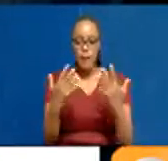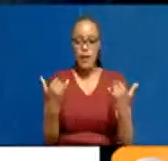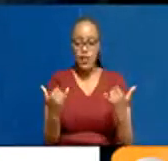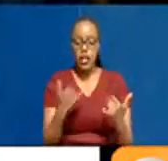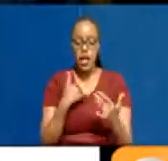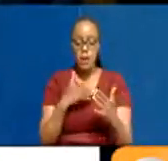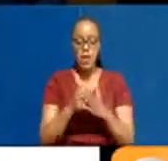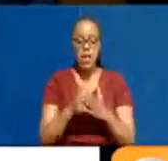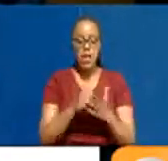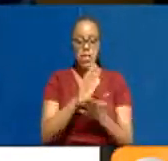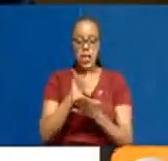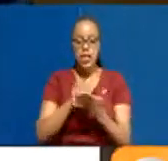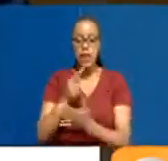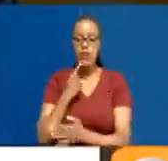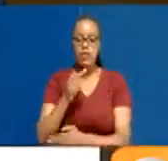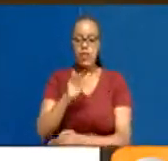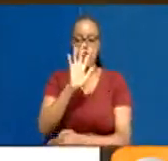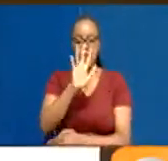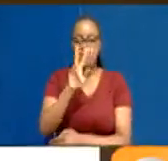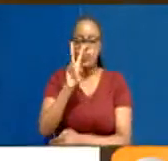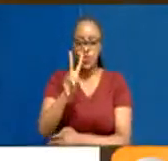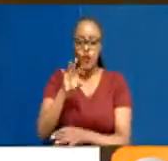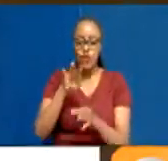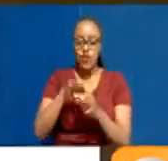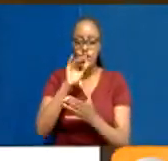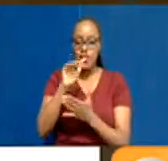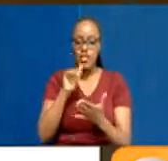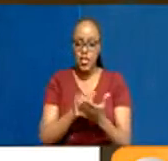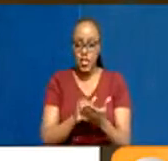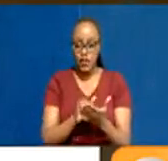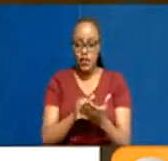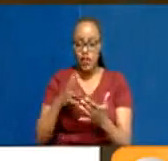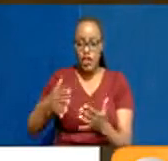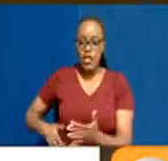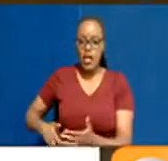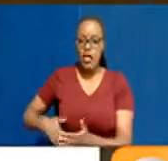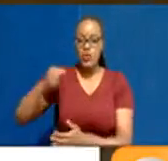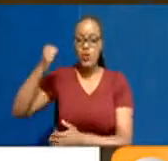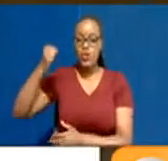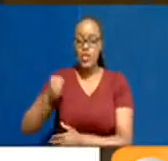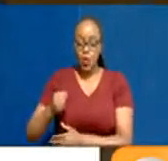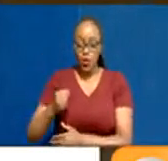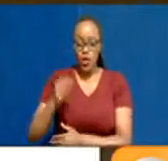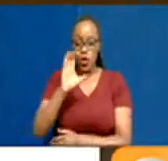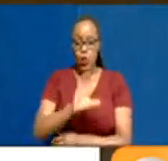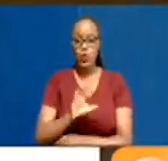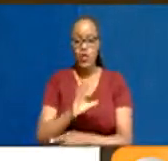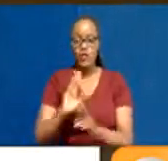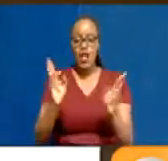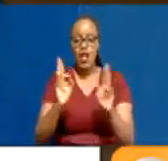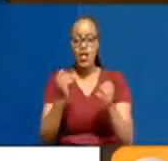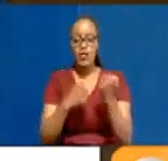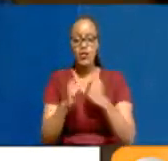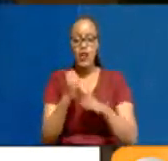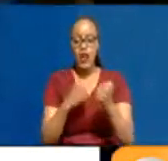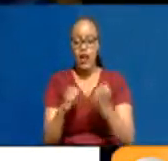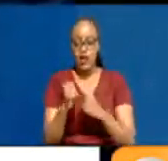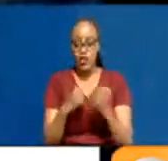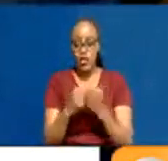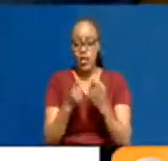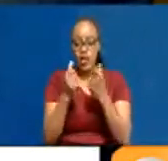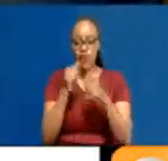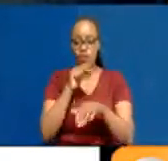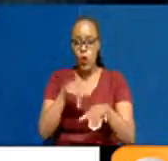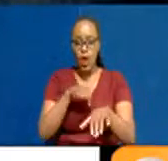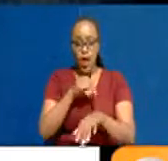being dispatched to the 152 polling stations in Gatundu South constituency, ready for action in a few